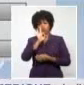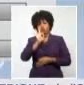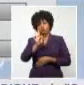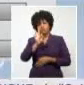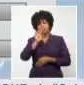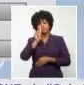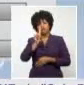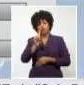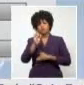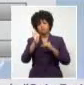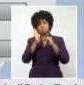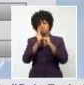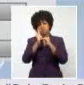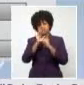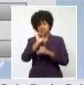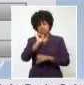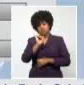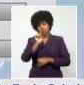Unfortunately,